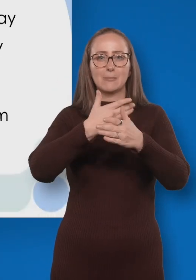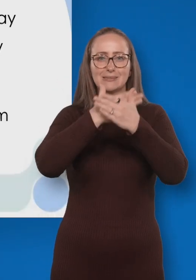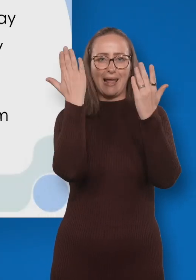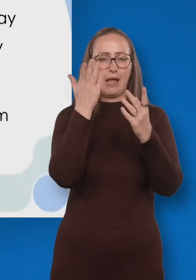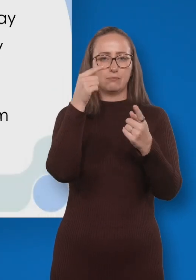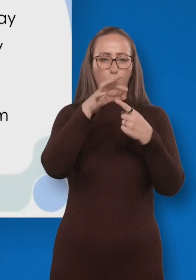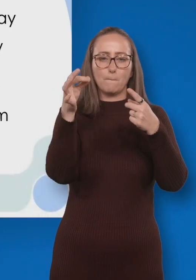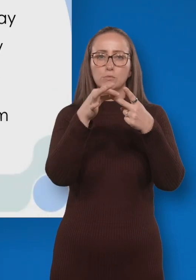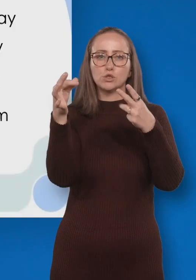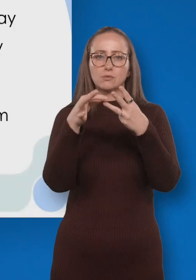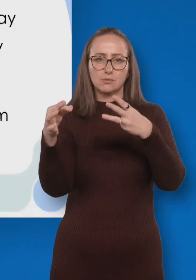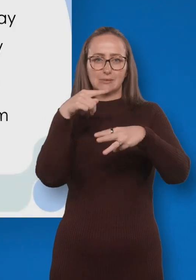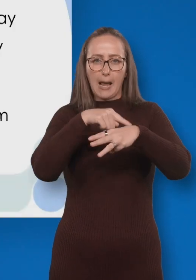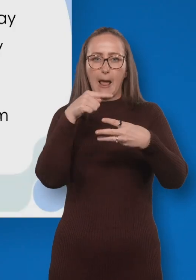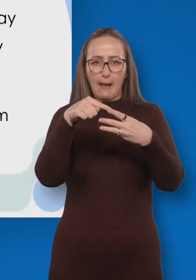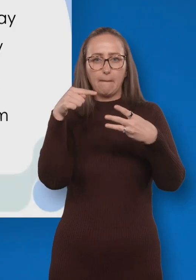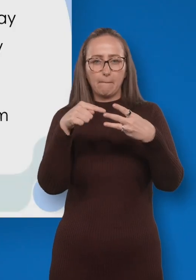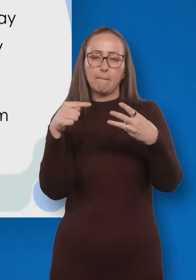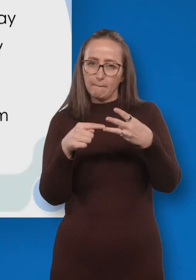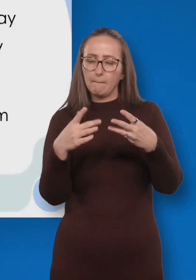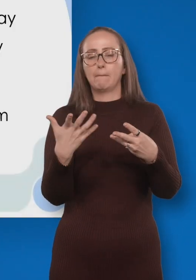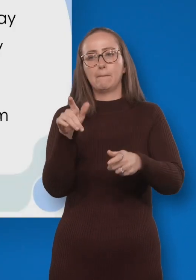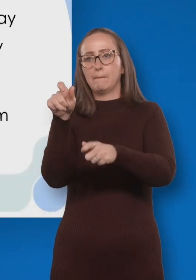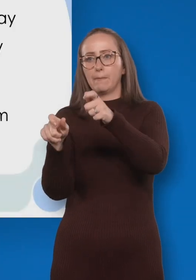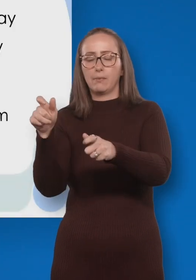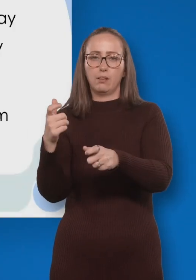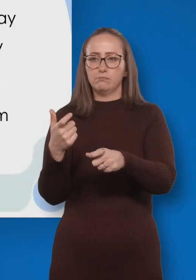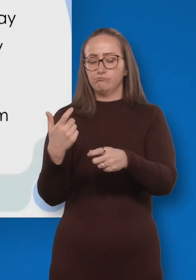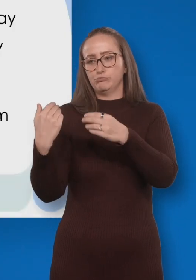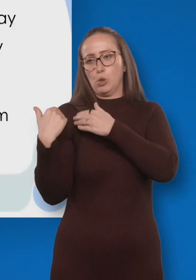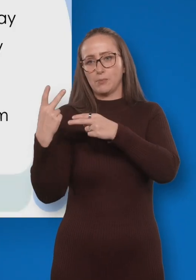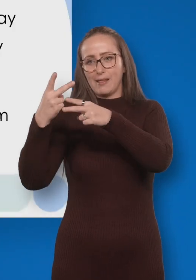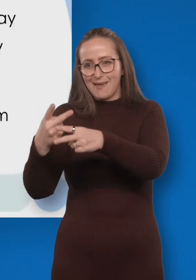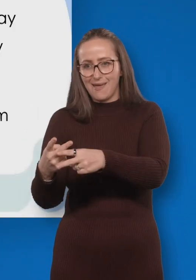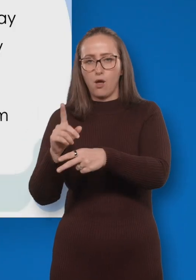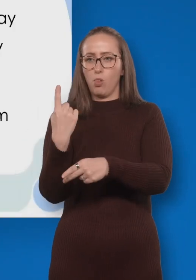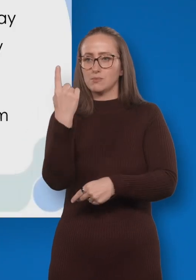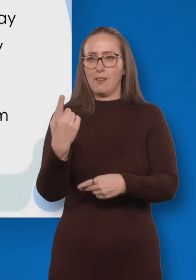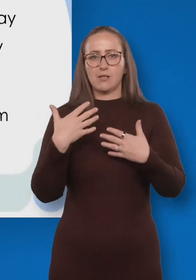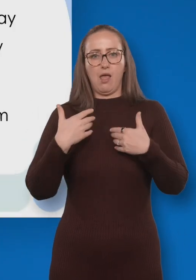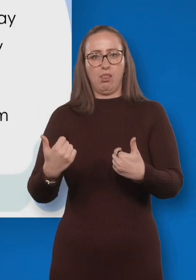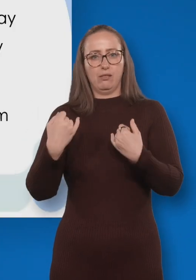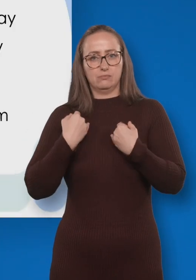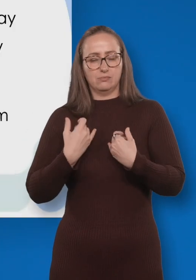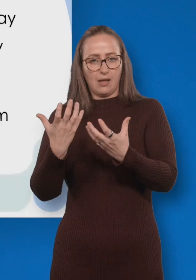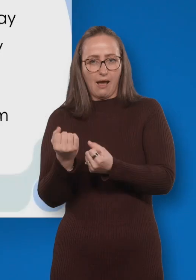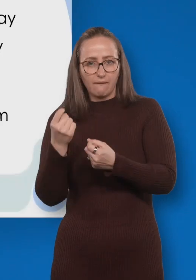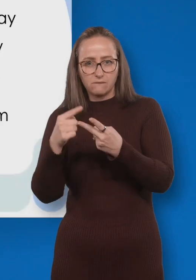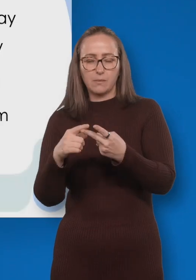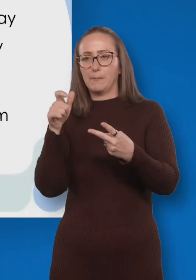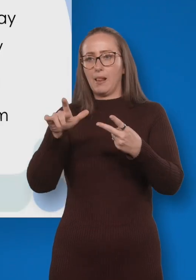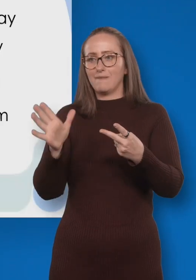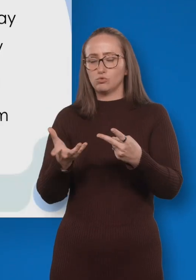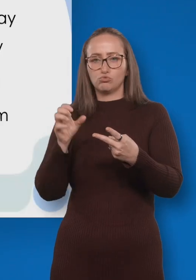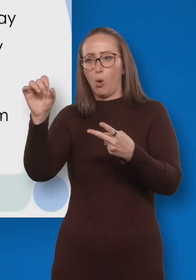provide options. So again, it's people that have caring responsibilities or health needs. People might have to do the school